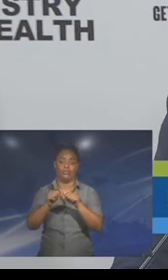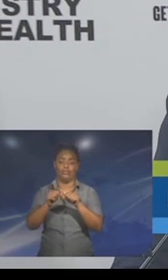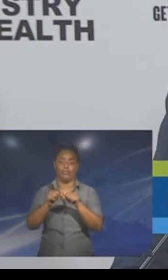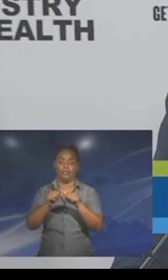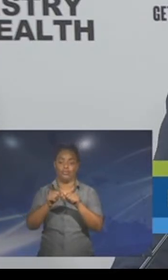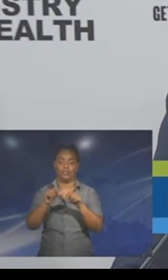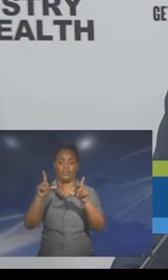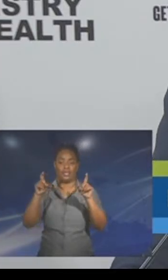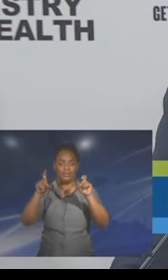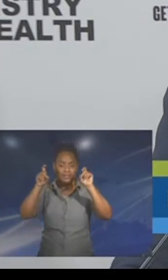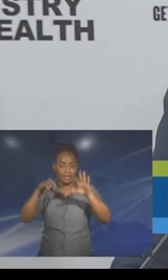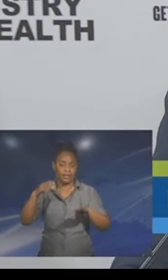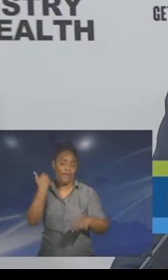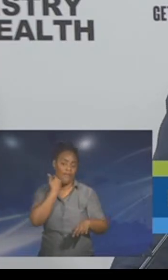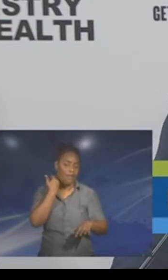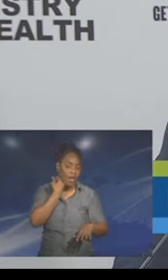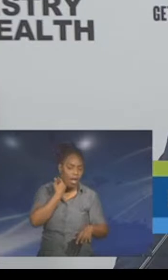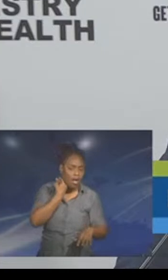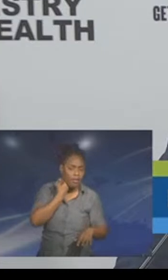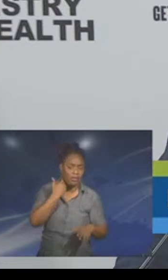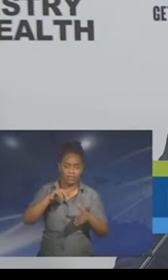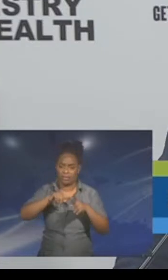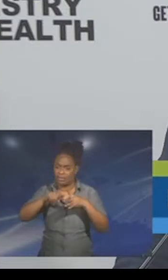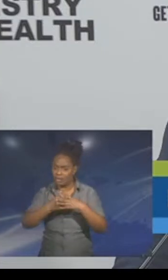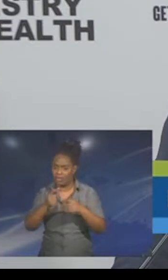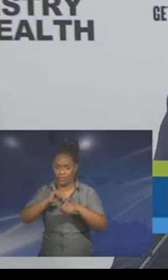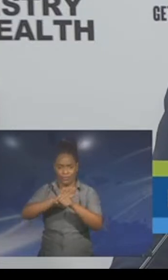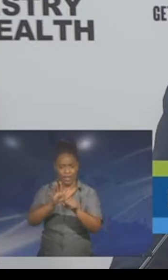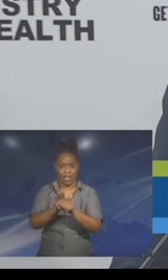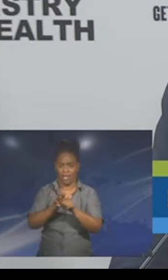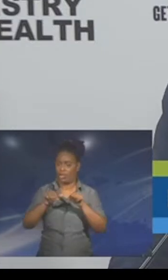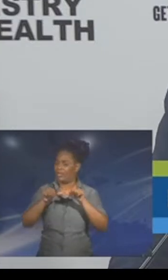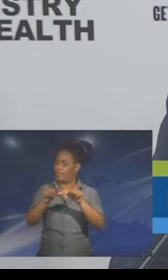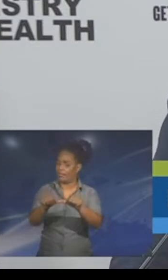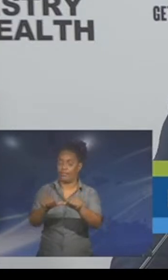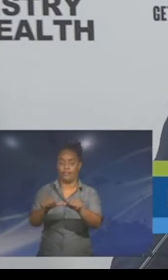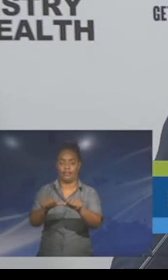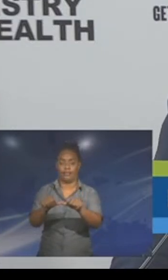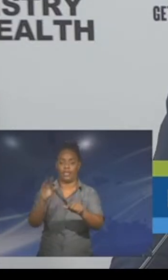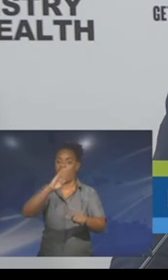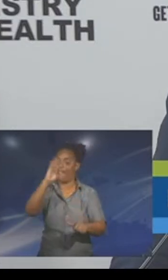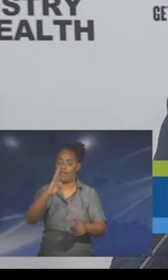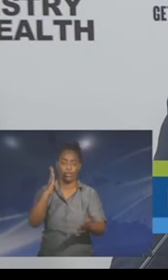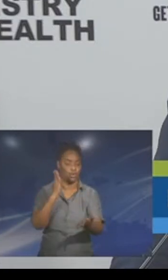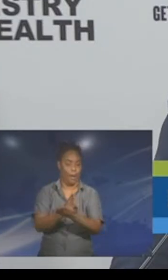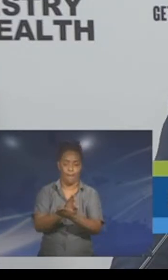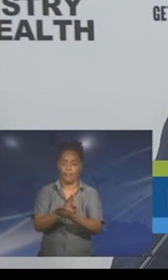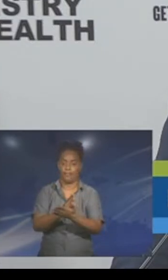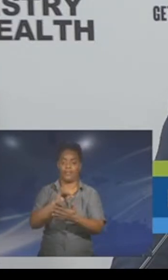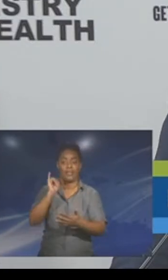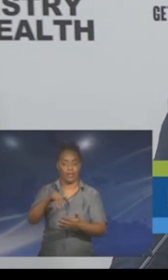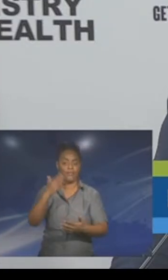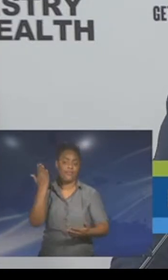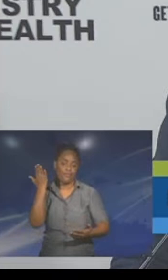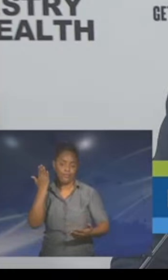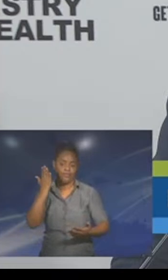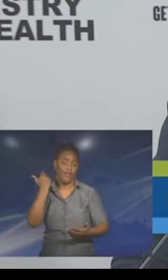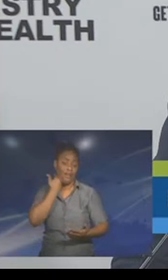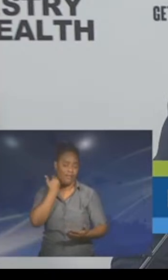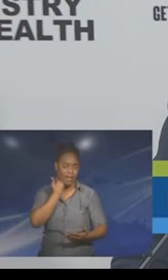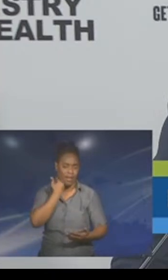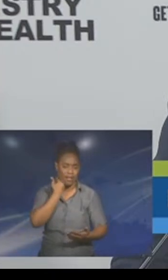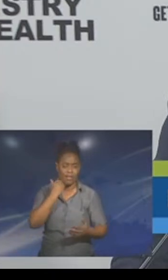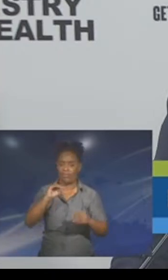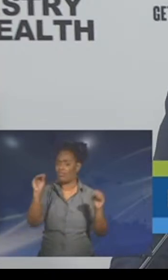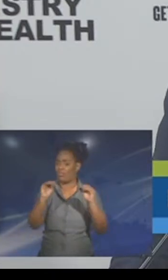in February of 2020, and it continues, but that is for fever. There is no screen for monkeypox